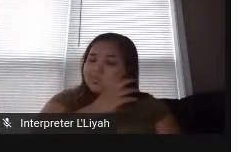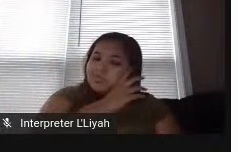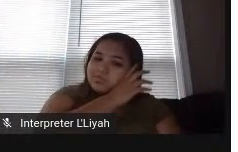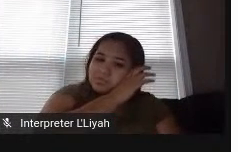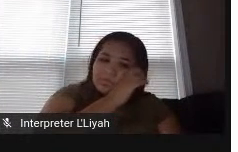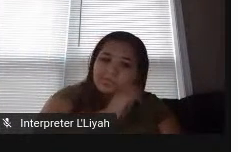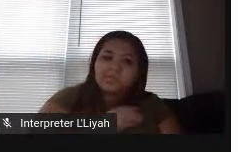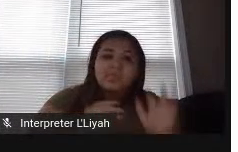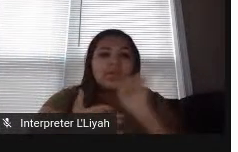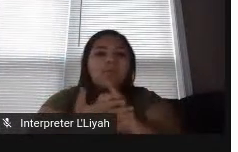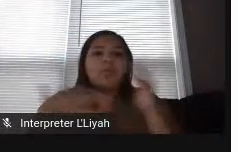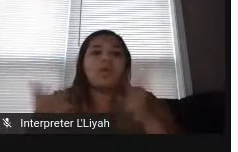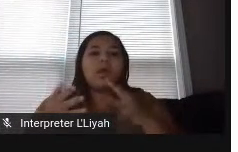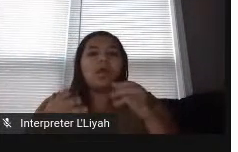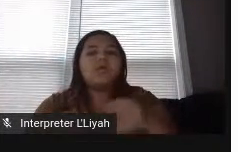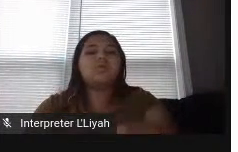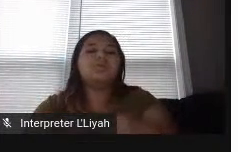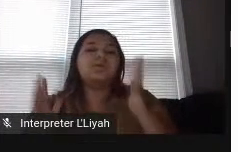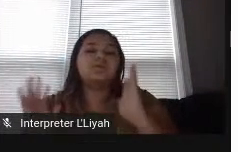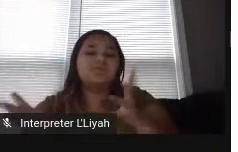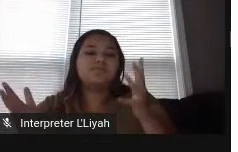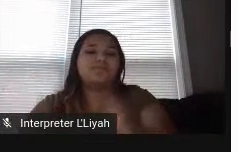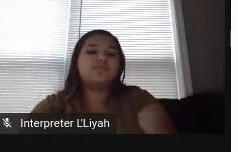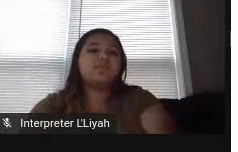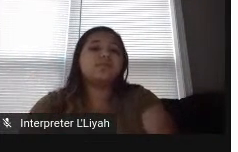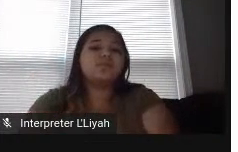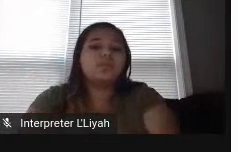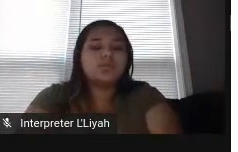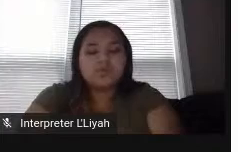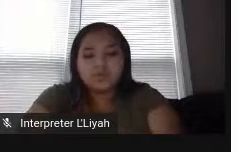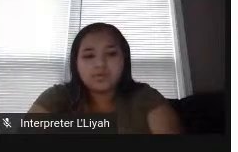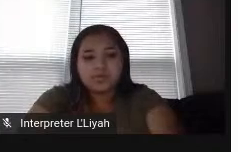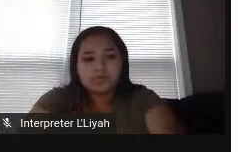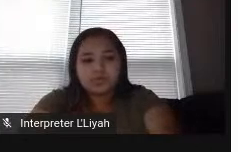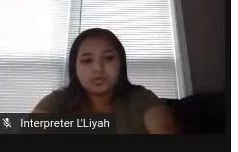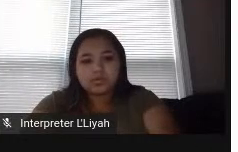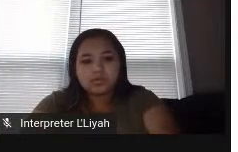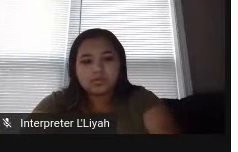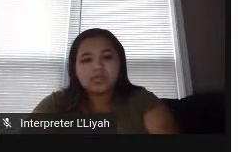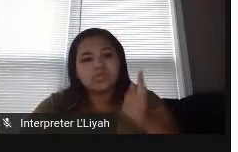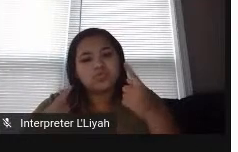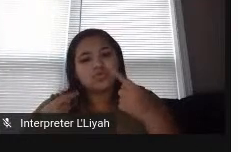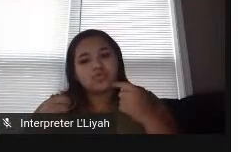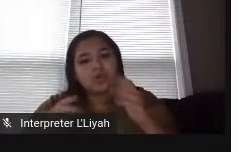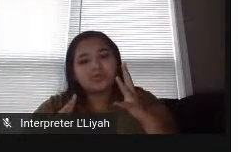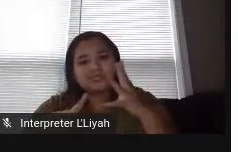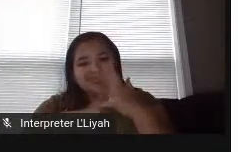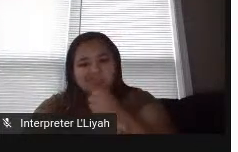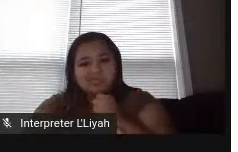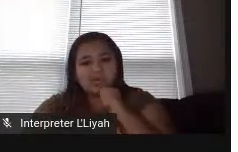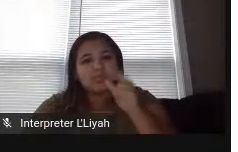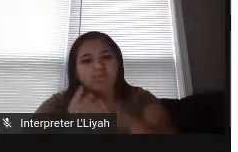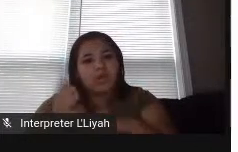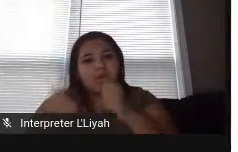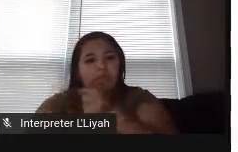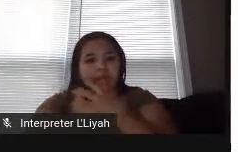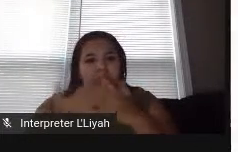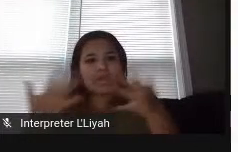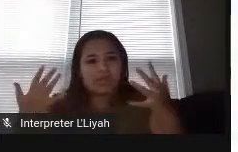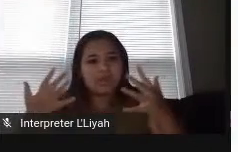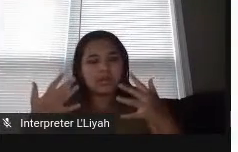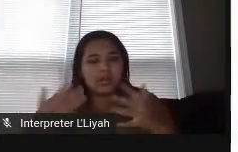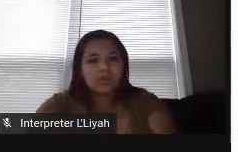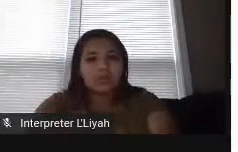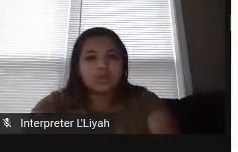That's what it lays out. Okay, I'm going to try to keep this pretty brief and not read everything, but it's up